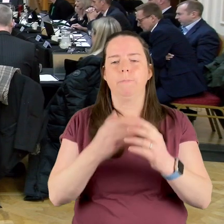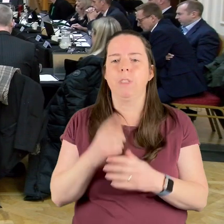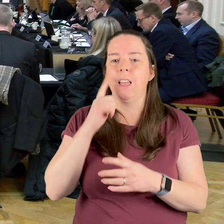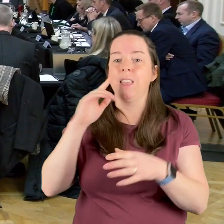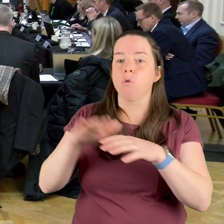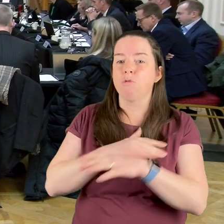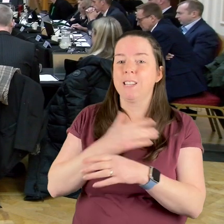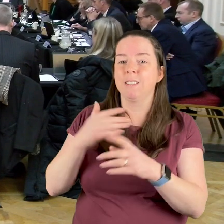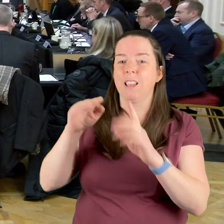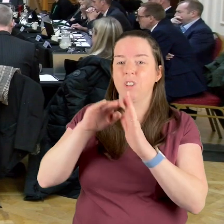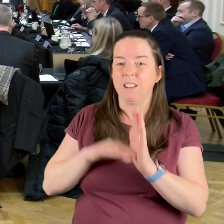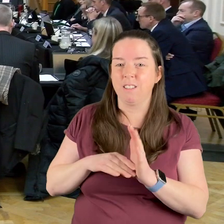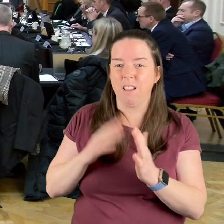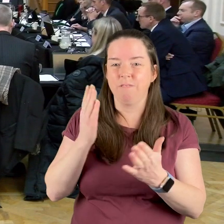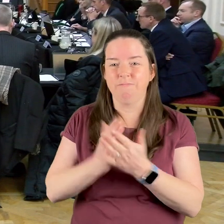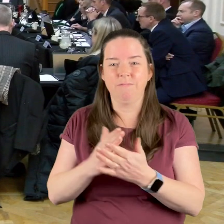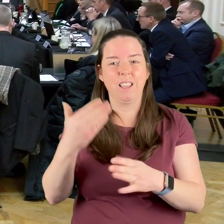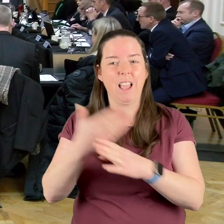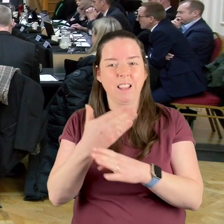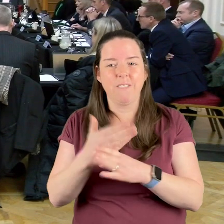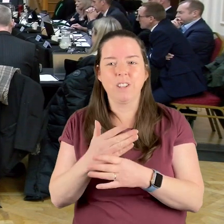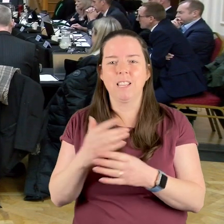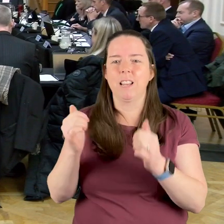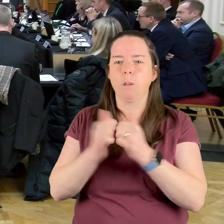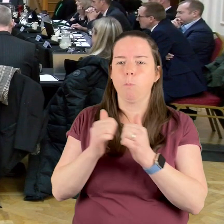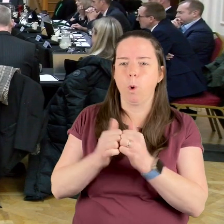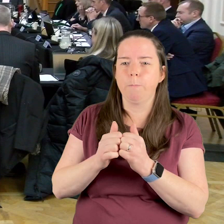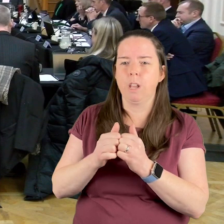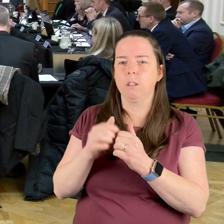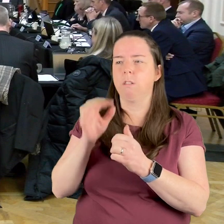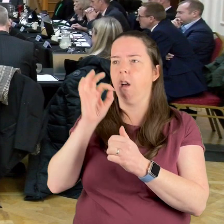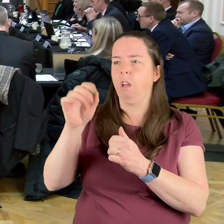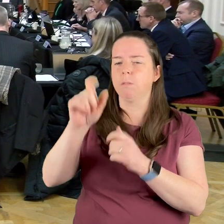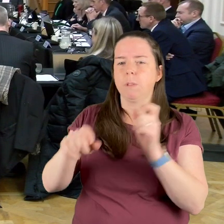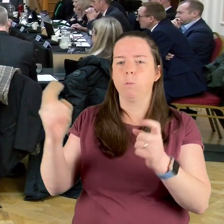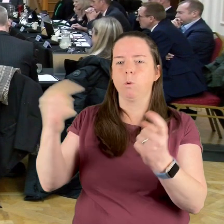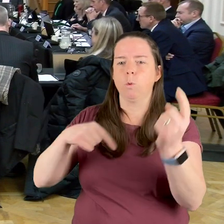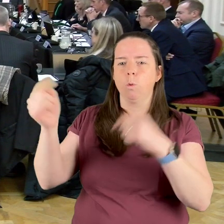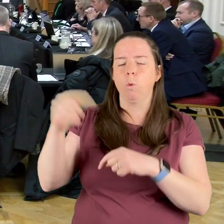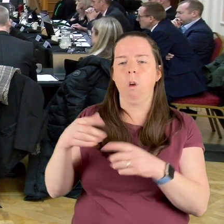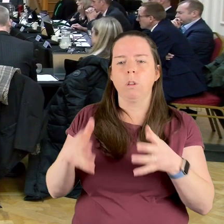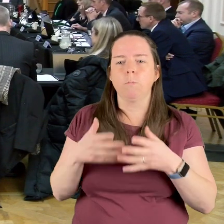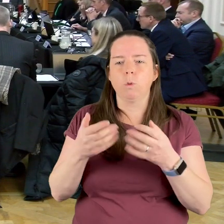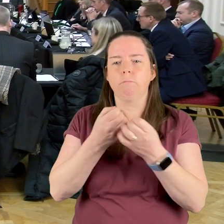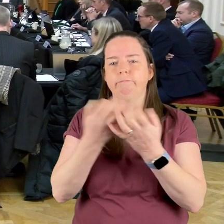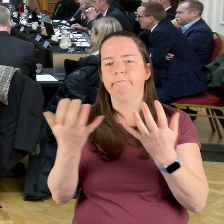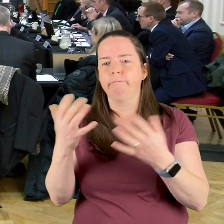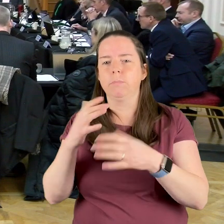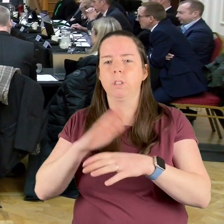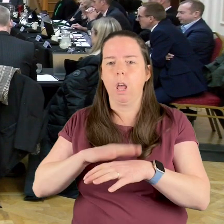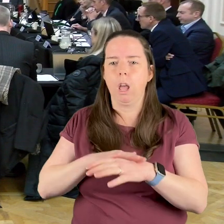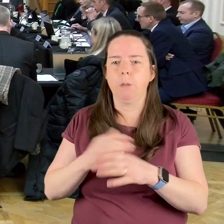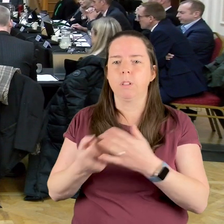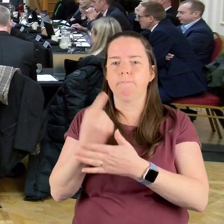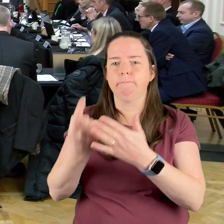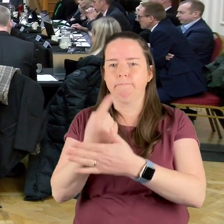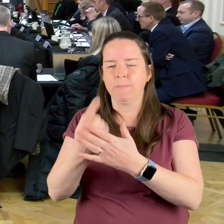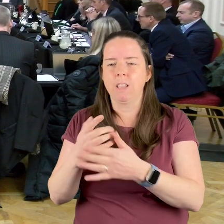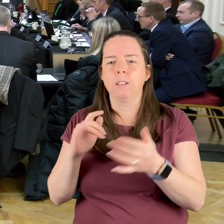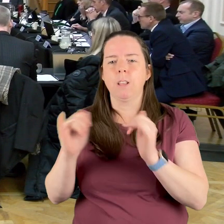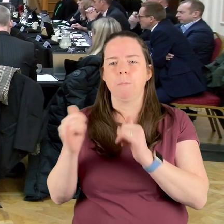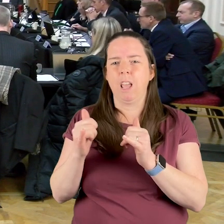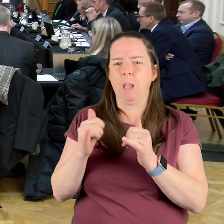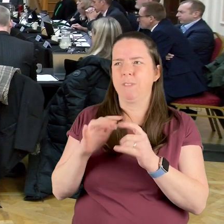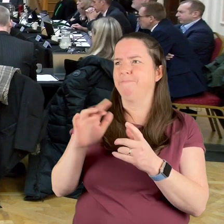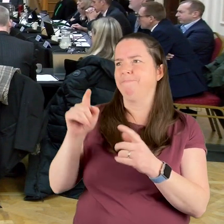approach. I think also on the green agenda, clearly outpatient activity, any appointments that require people to come